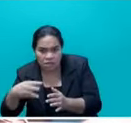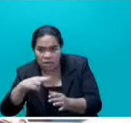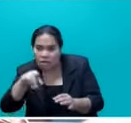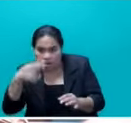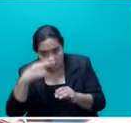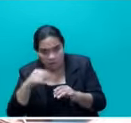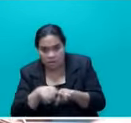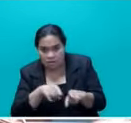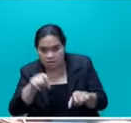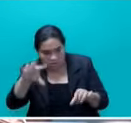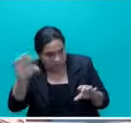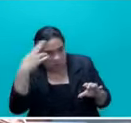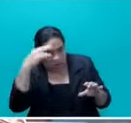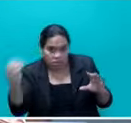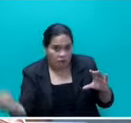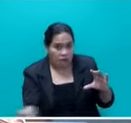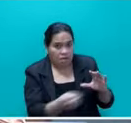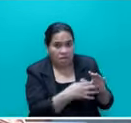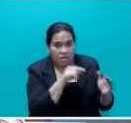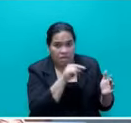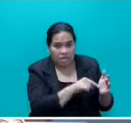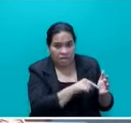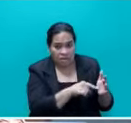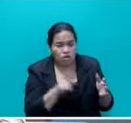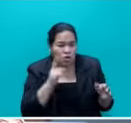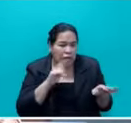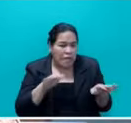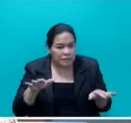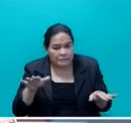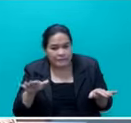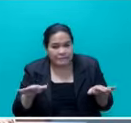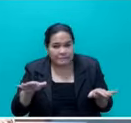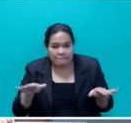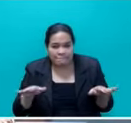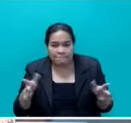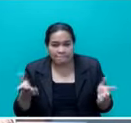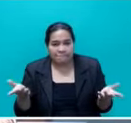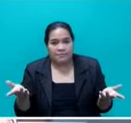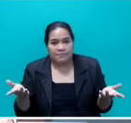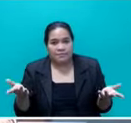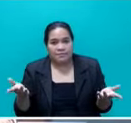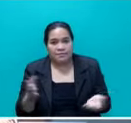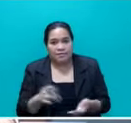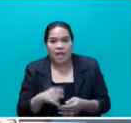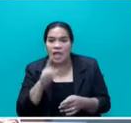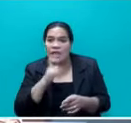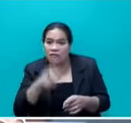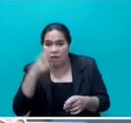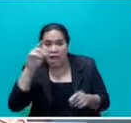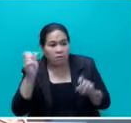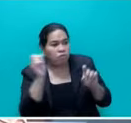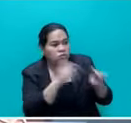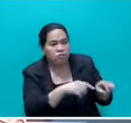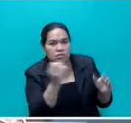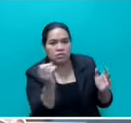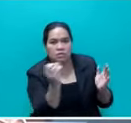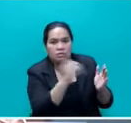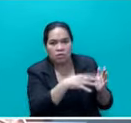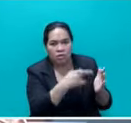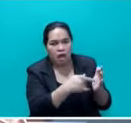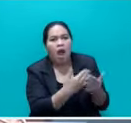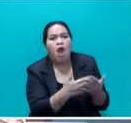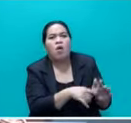that child? Again, balancing the rights, if that could be for 17 years and over, because that's